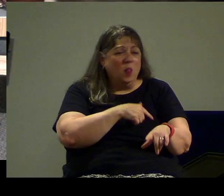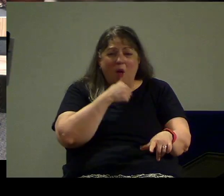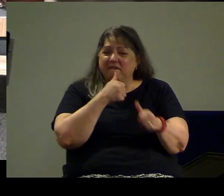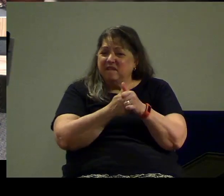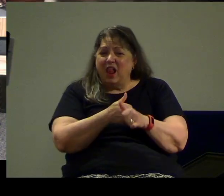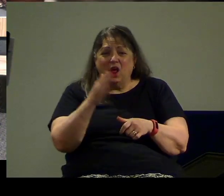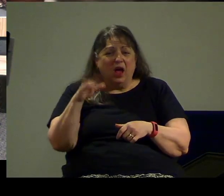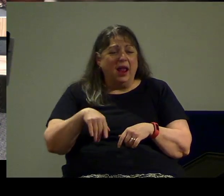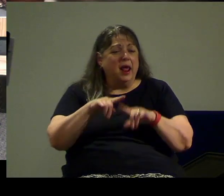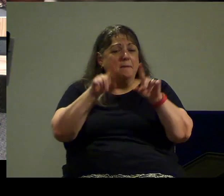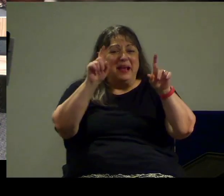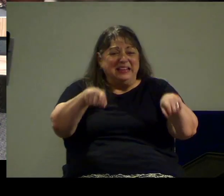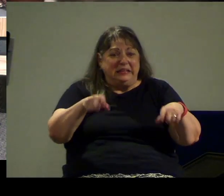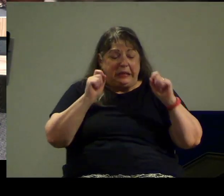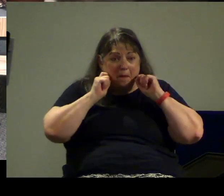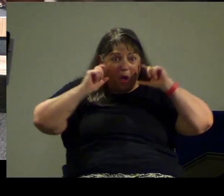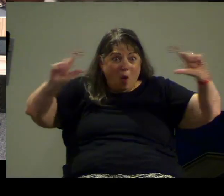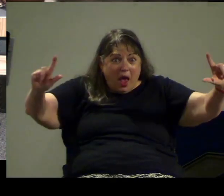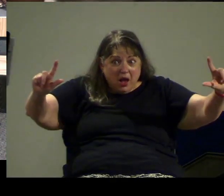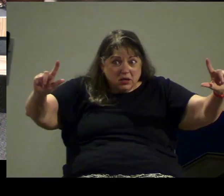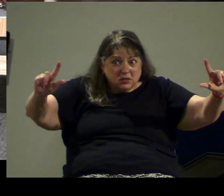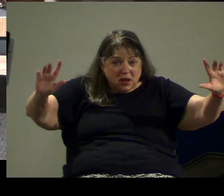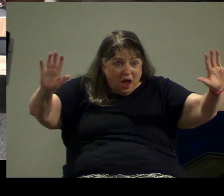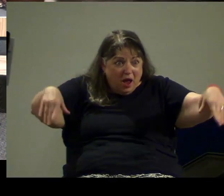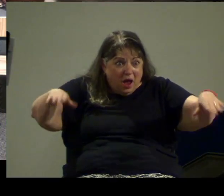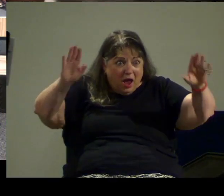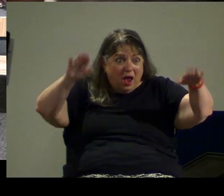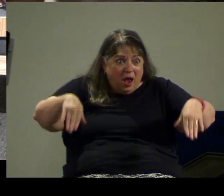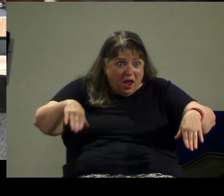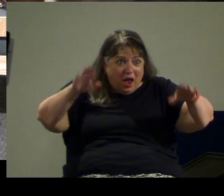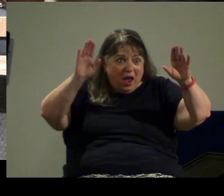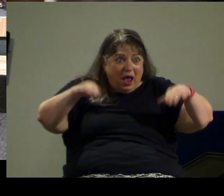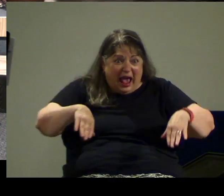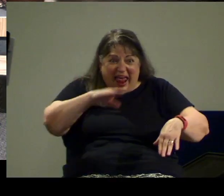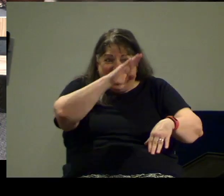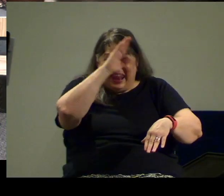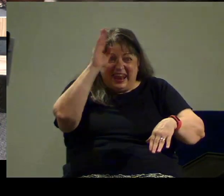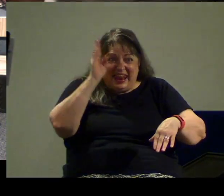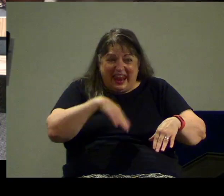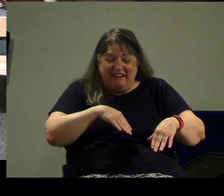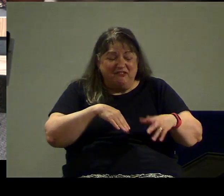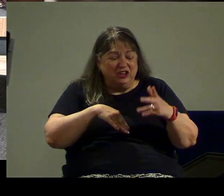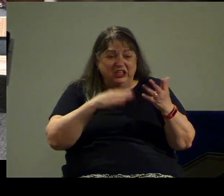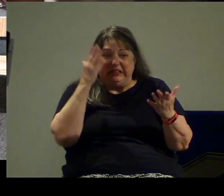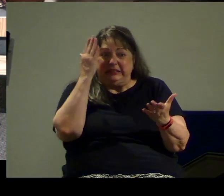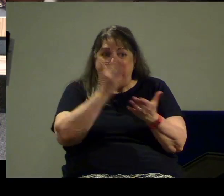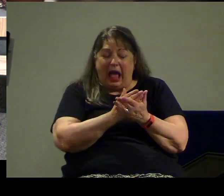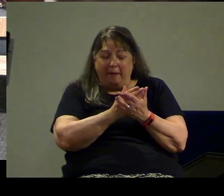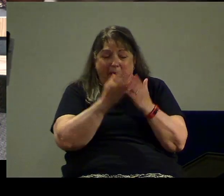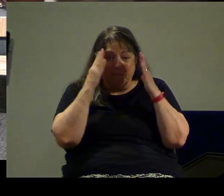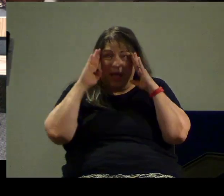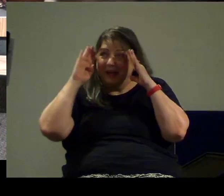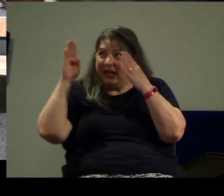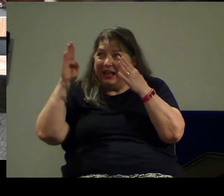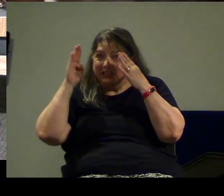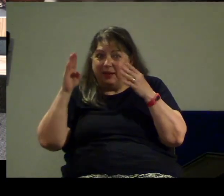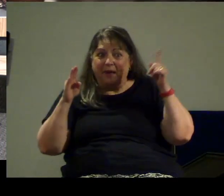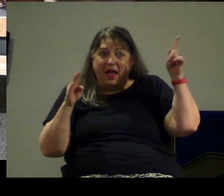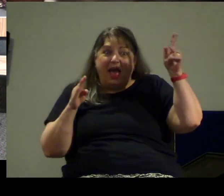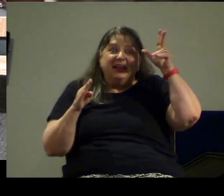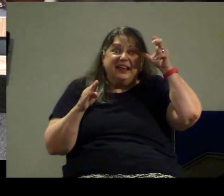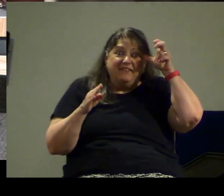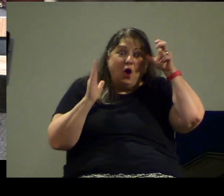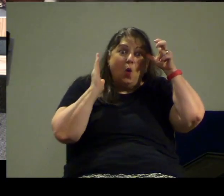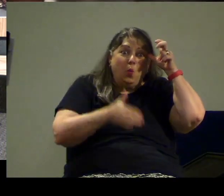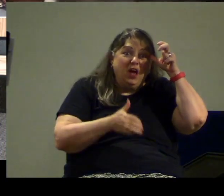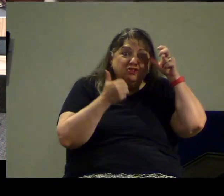to stay awake and understand you have an enemy who will try at any time